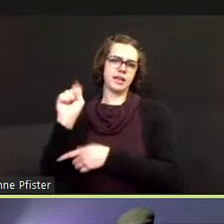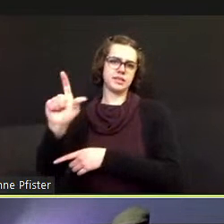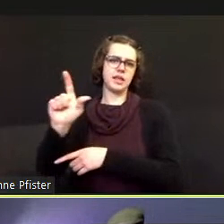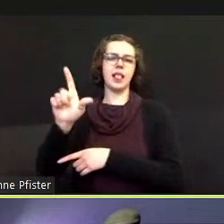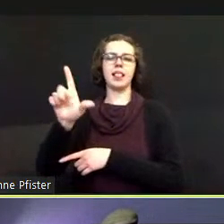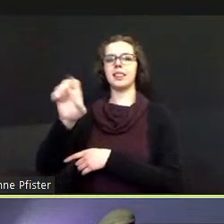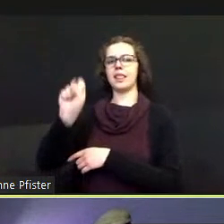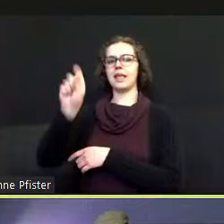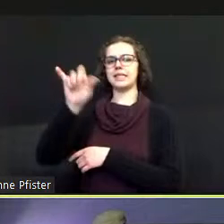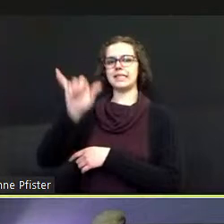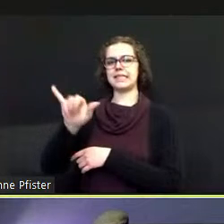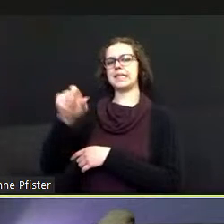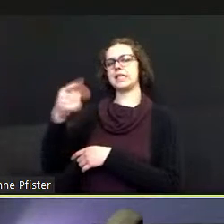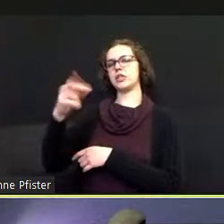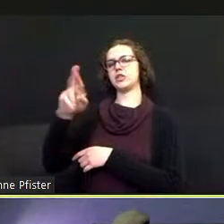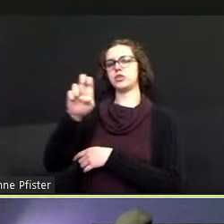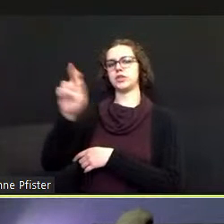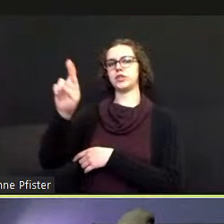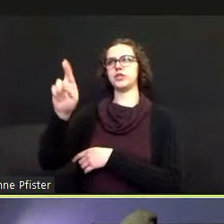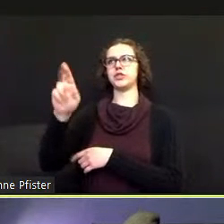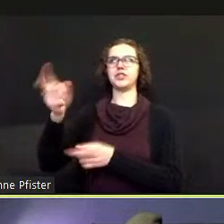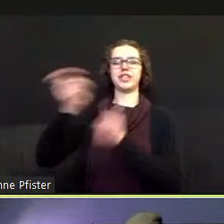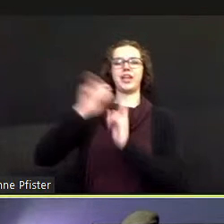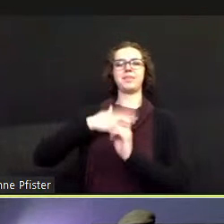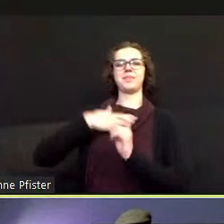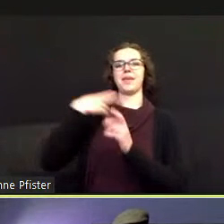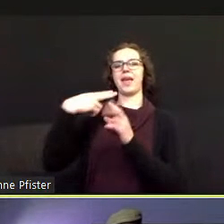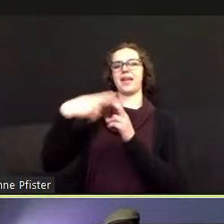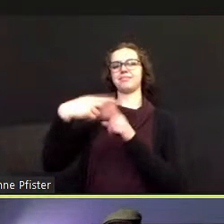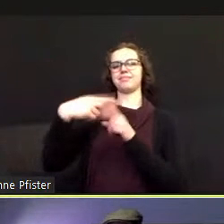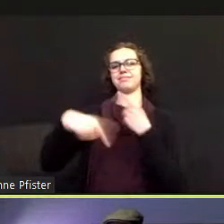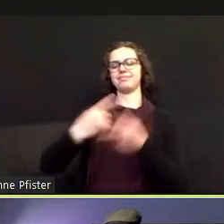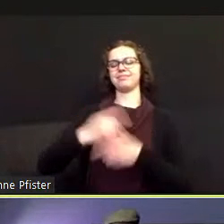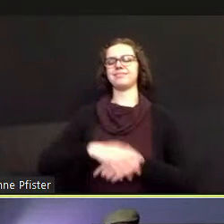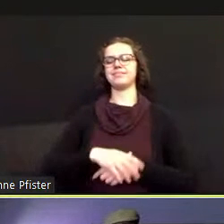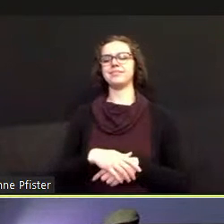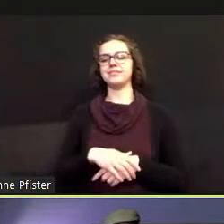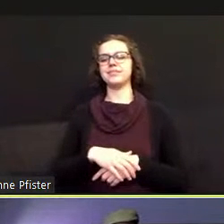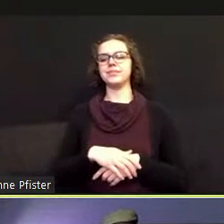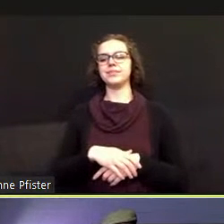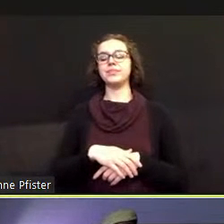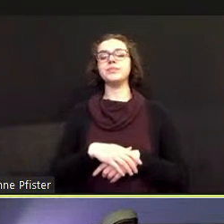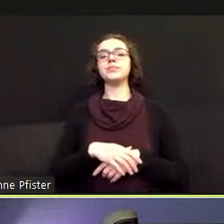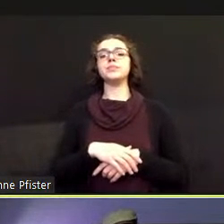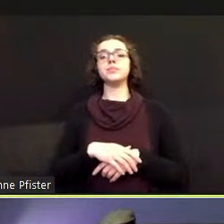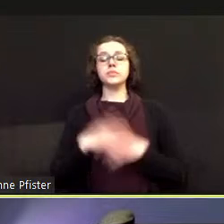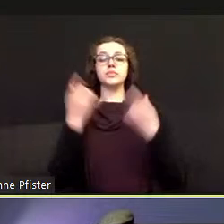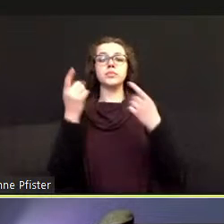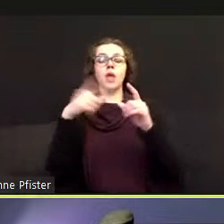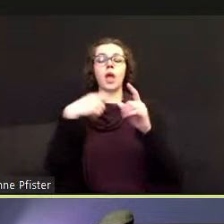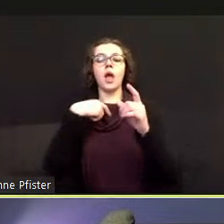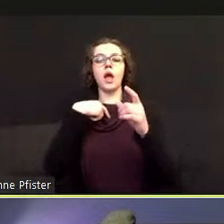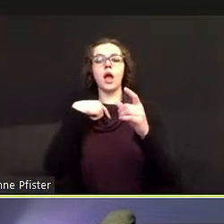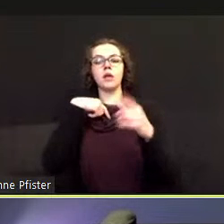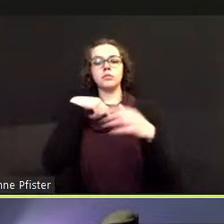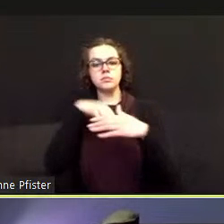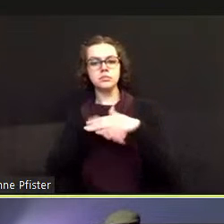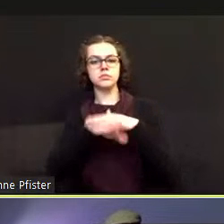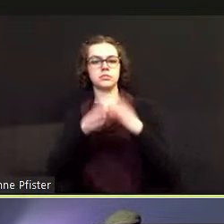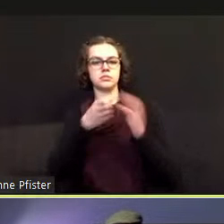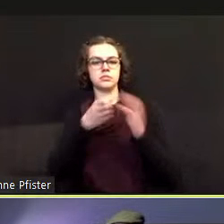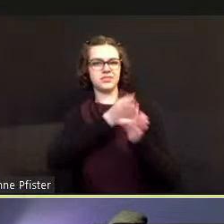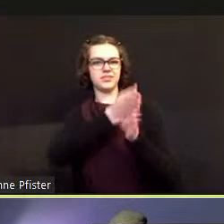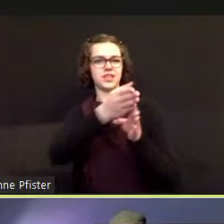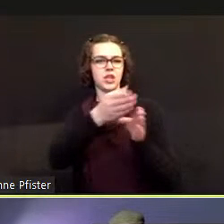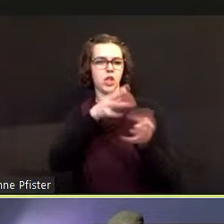Greer. And she gave me my sign name. So I also ended up in the field learning some of the